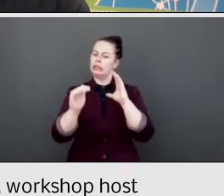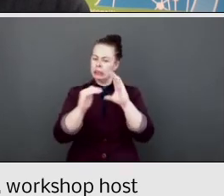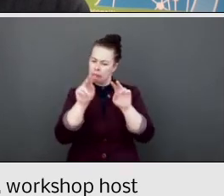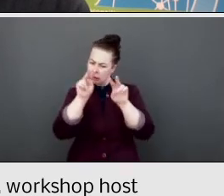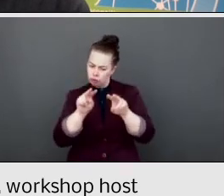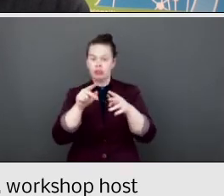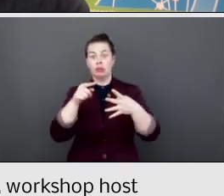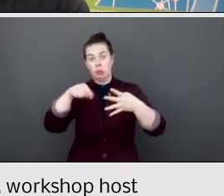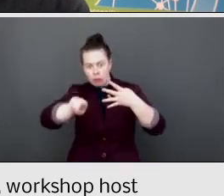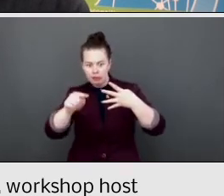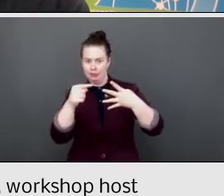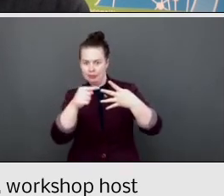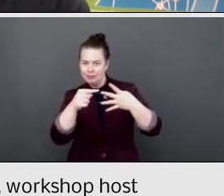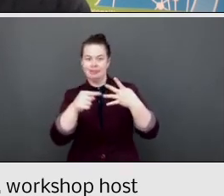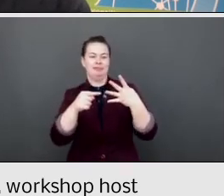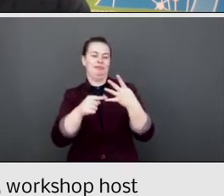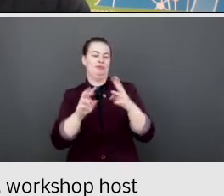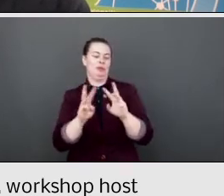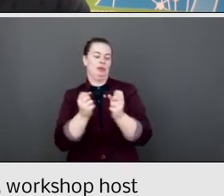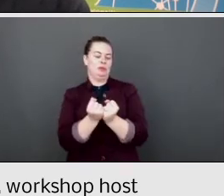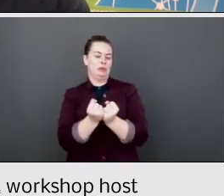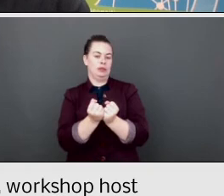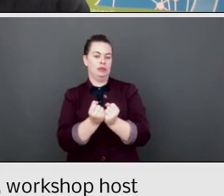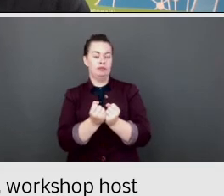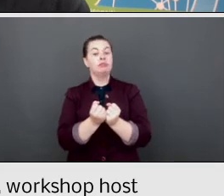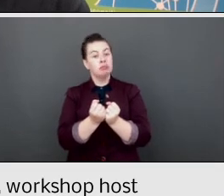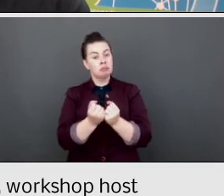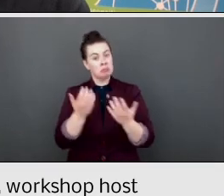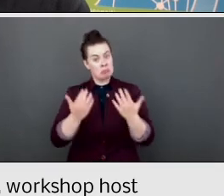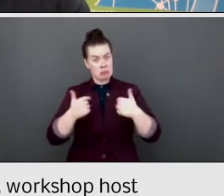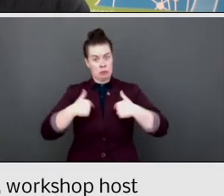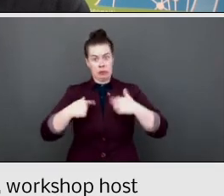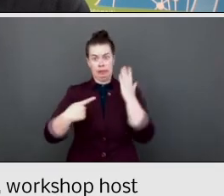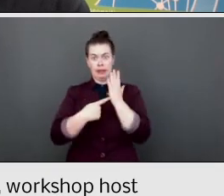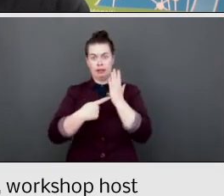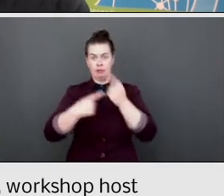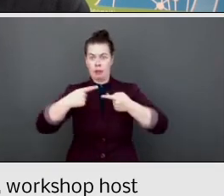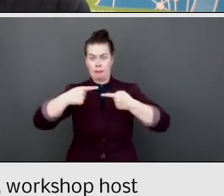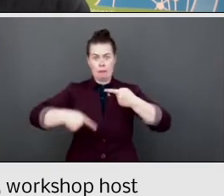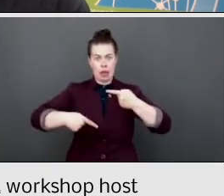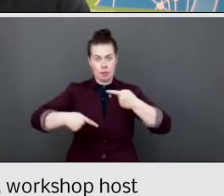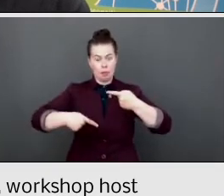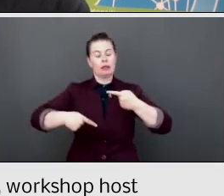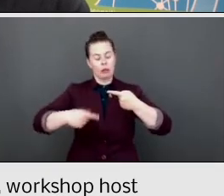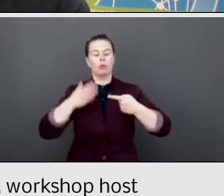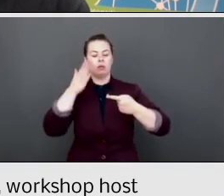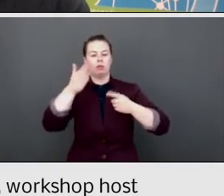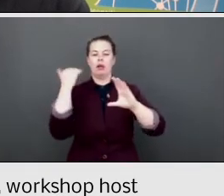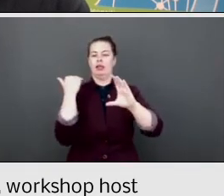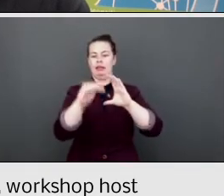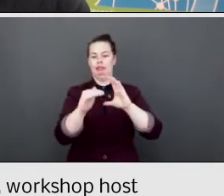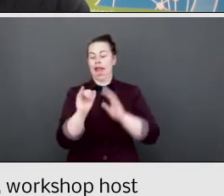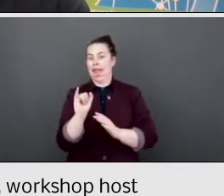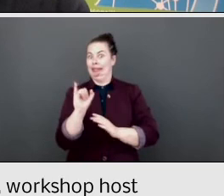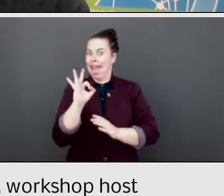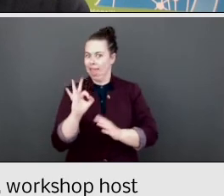next Zoom session. If there should be any technical difficulties from our side, we will let you know via email.